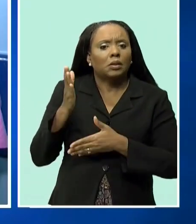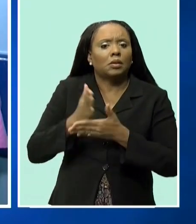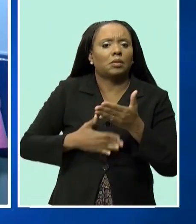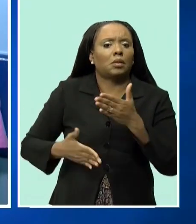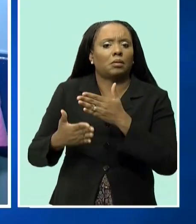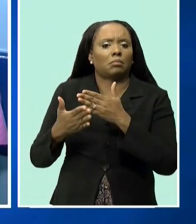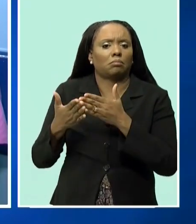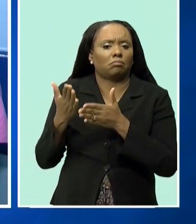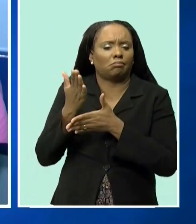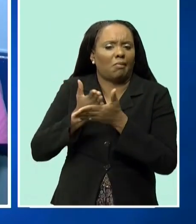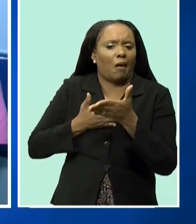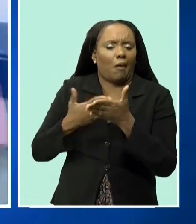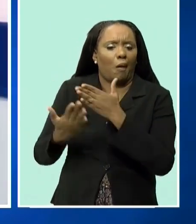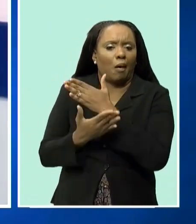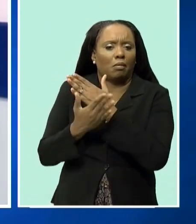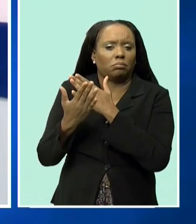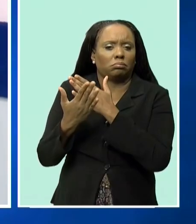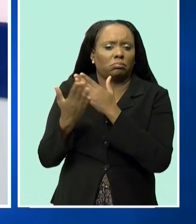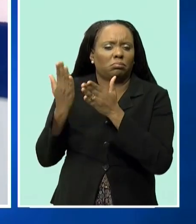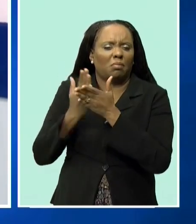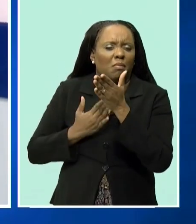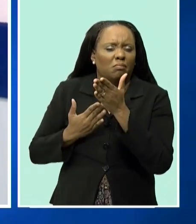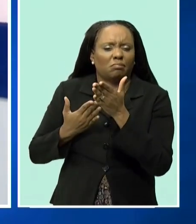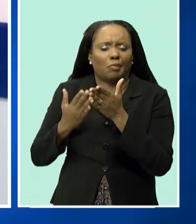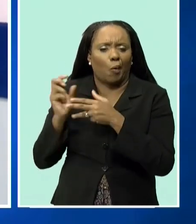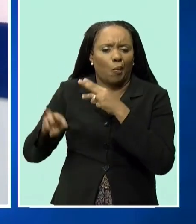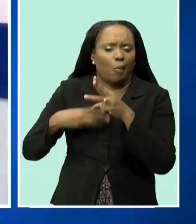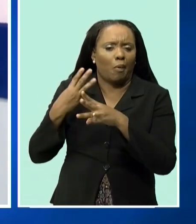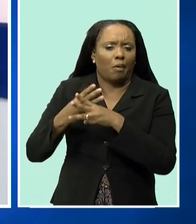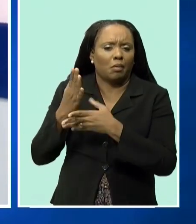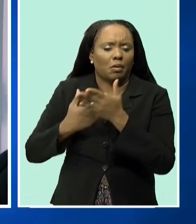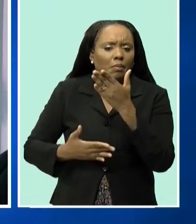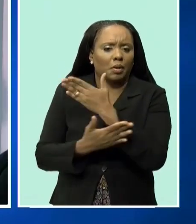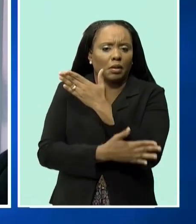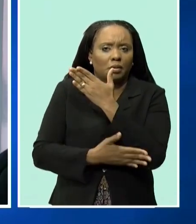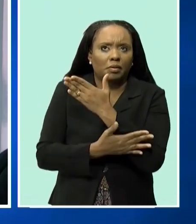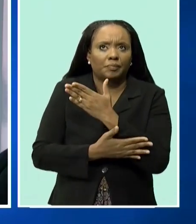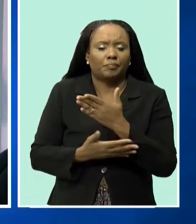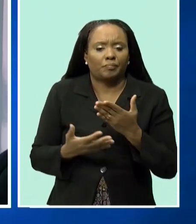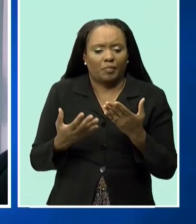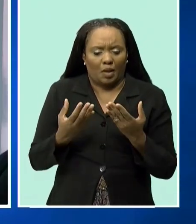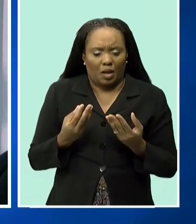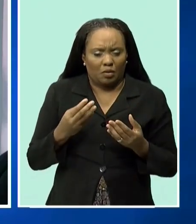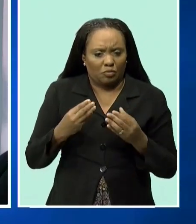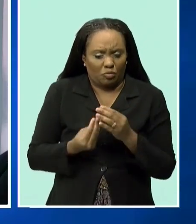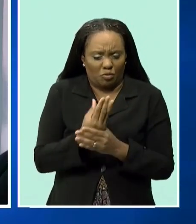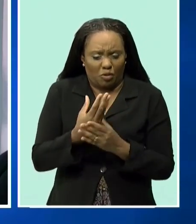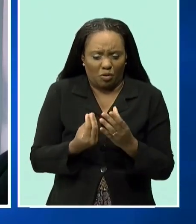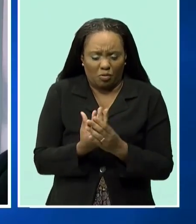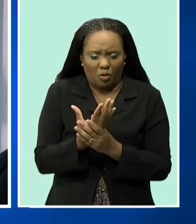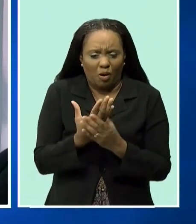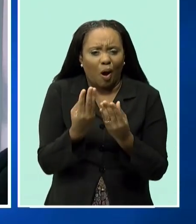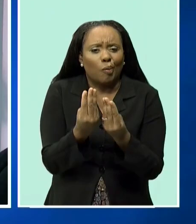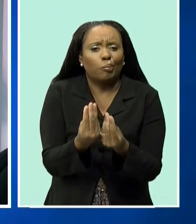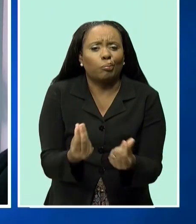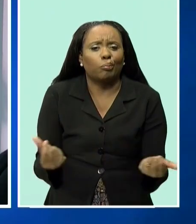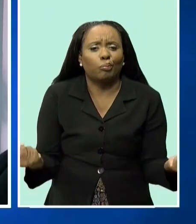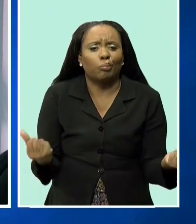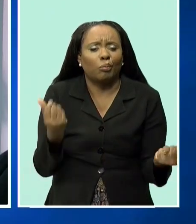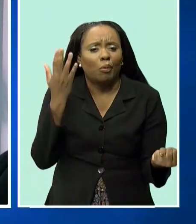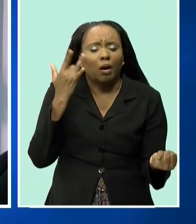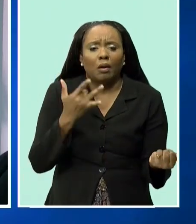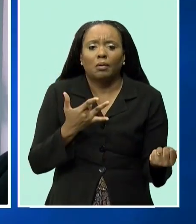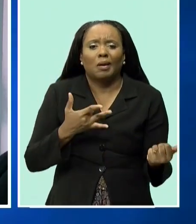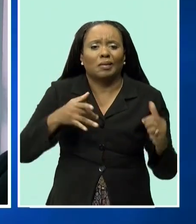been reported loss of agricultural productivity due to climate impacts such as drought, heavy rainfall, wildfires,